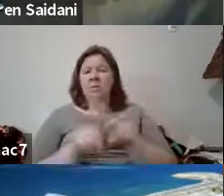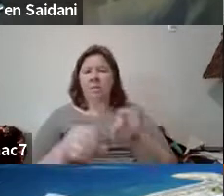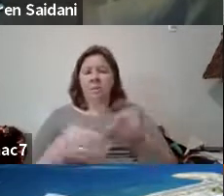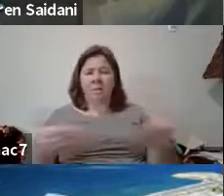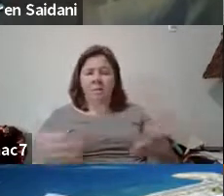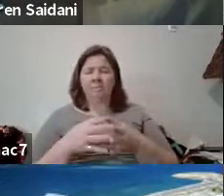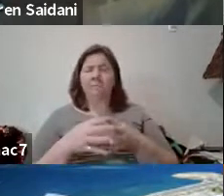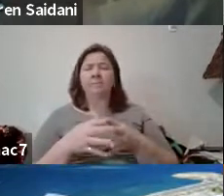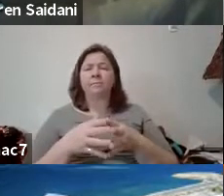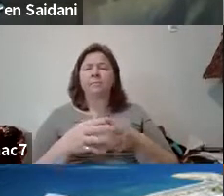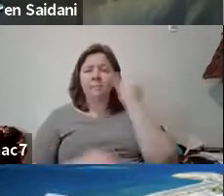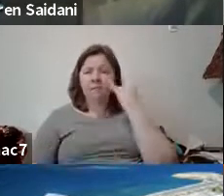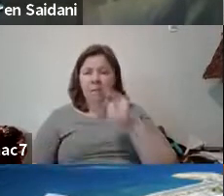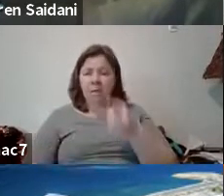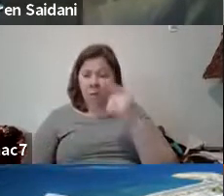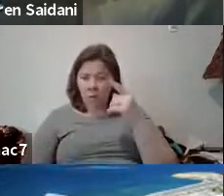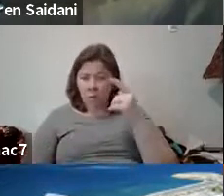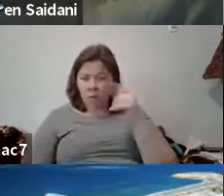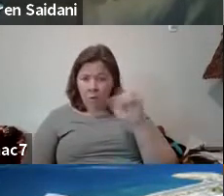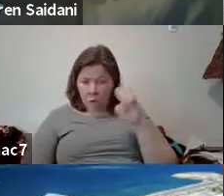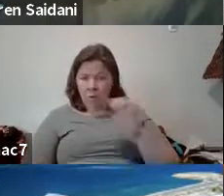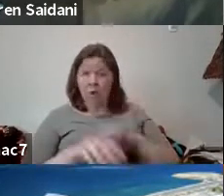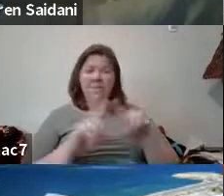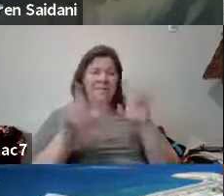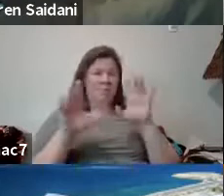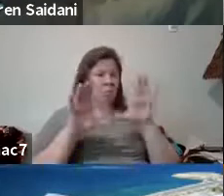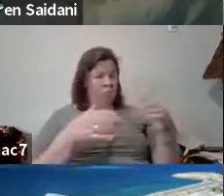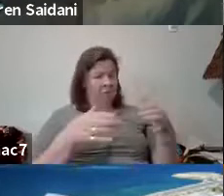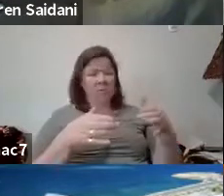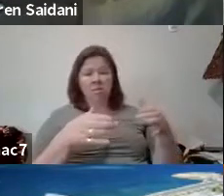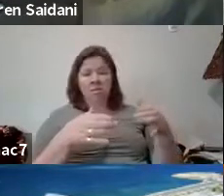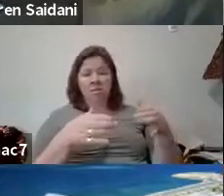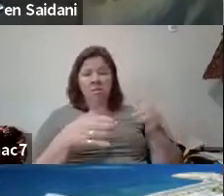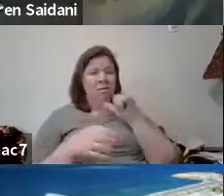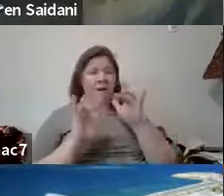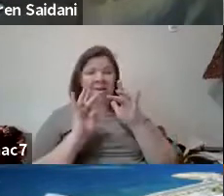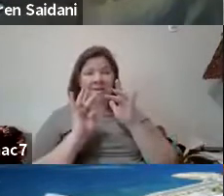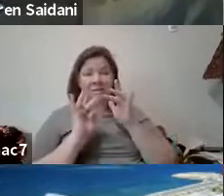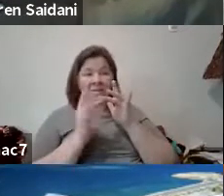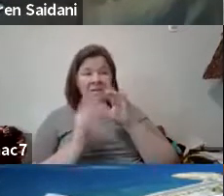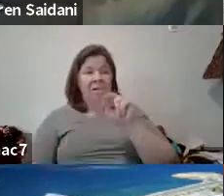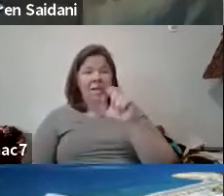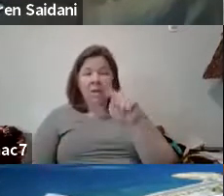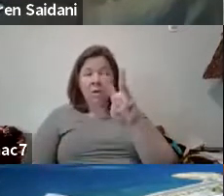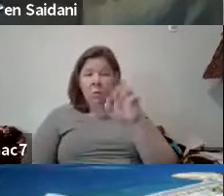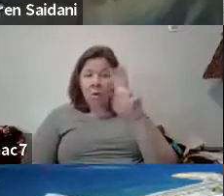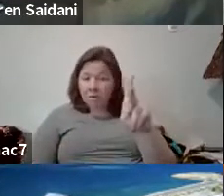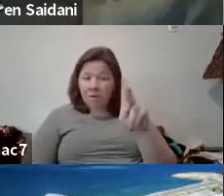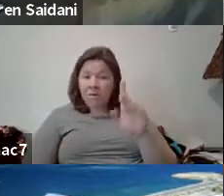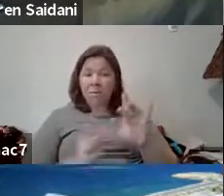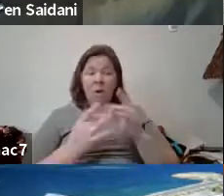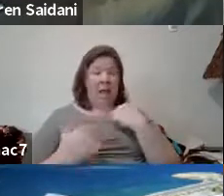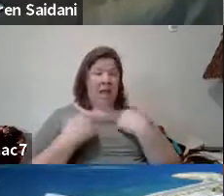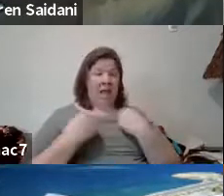you just, if you are on different groups, I'm not talking about network marketing or affiliate marketing. You might have a passion